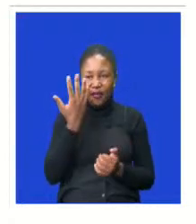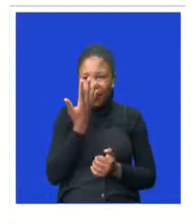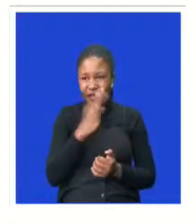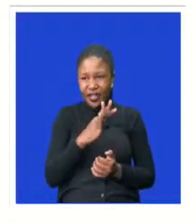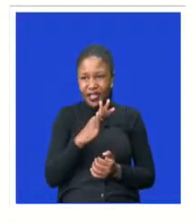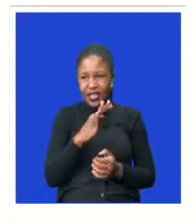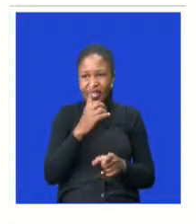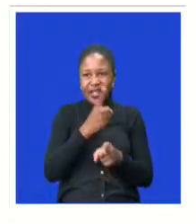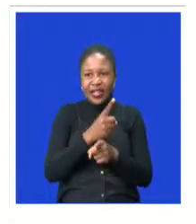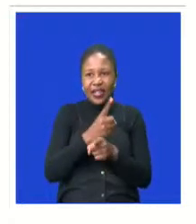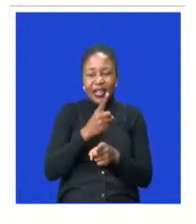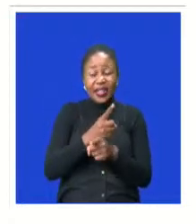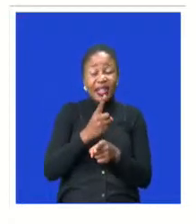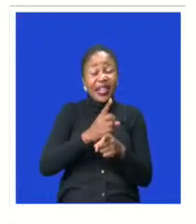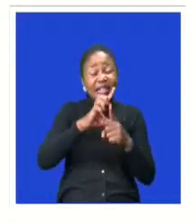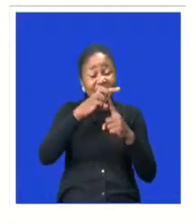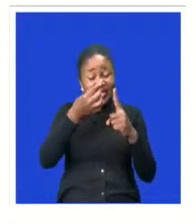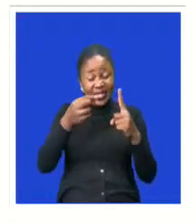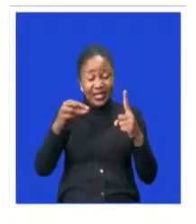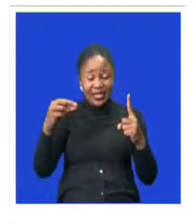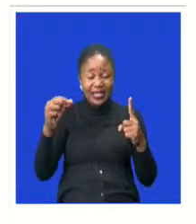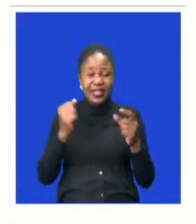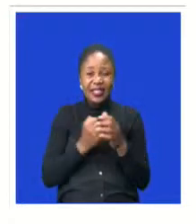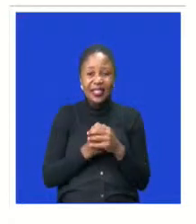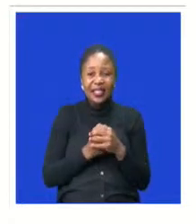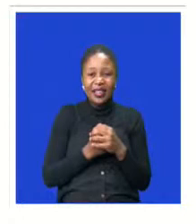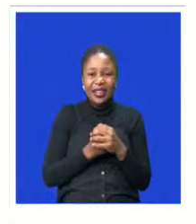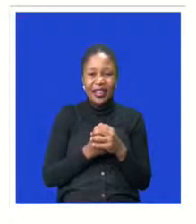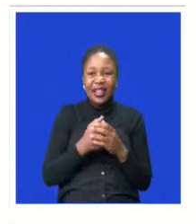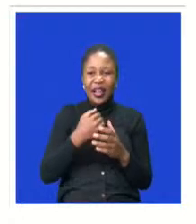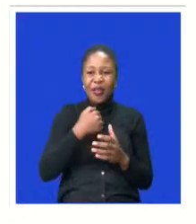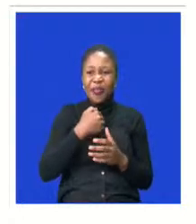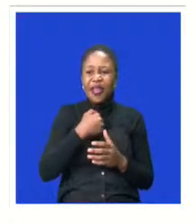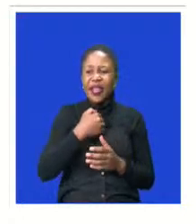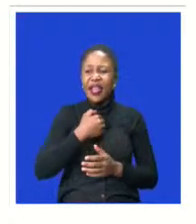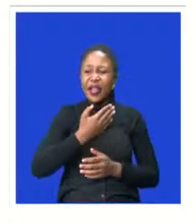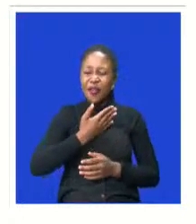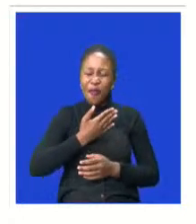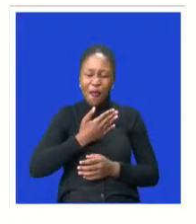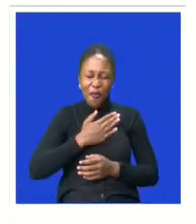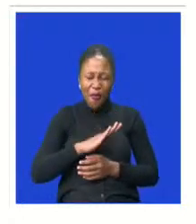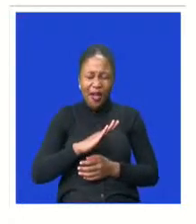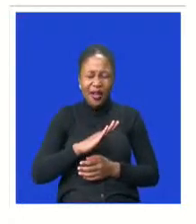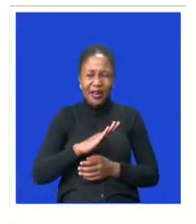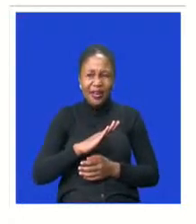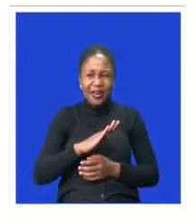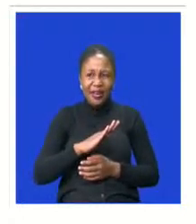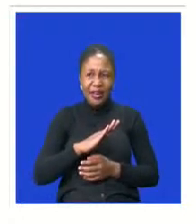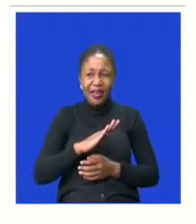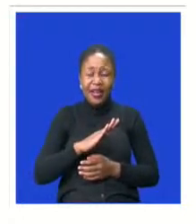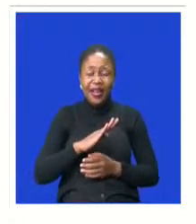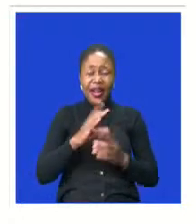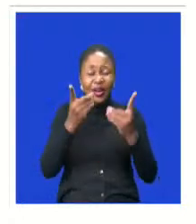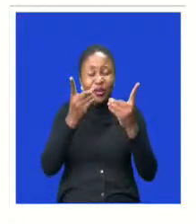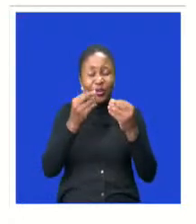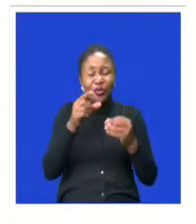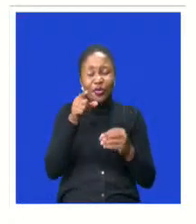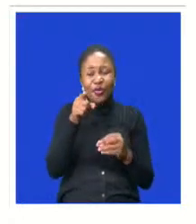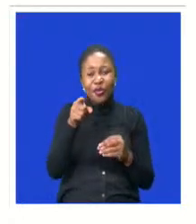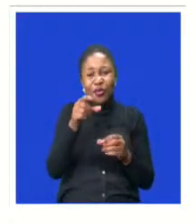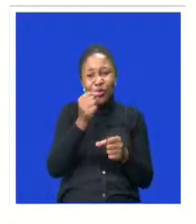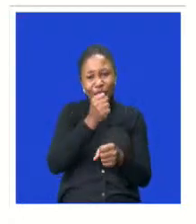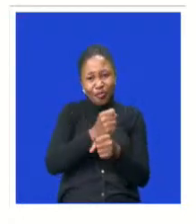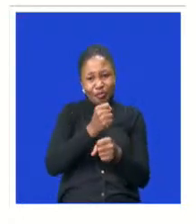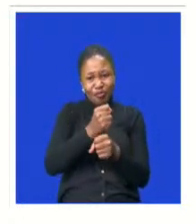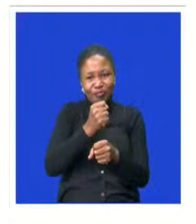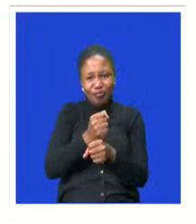writing, let us do the activity. Complete the following copy the following sentences, identify